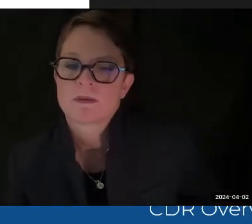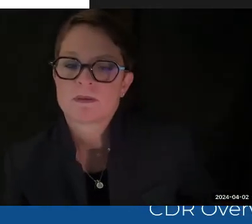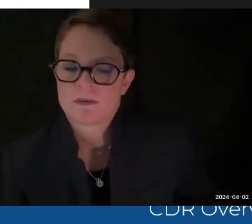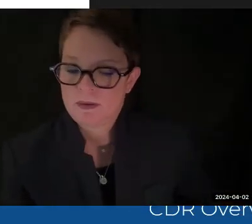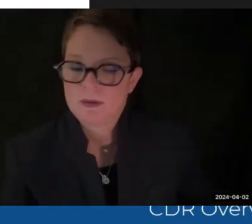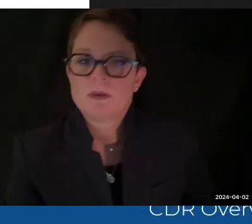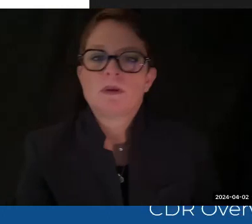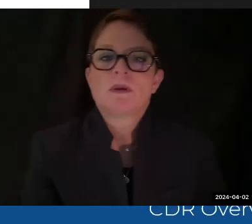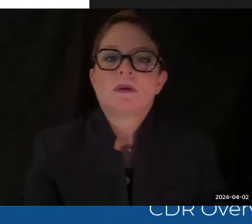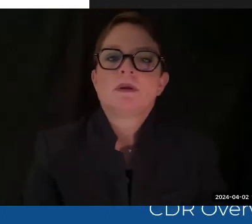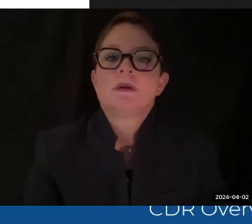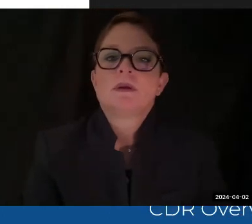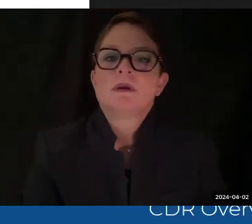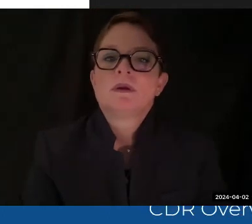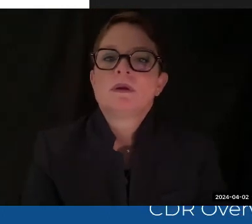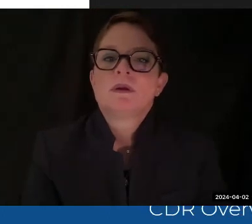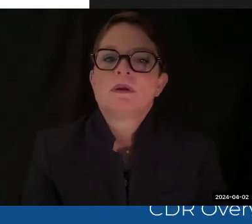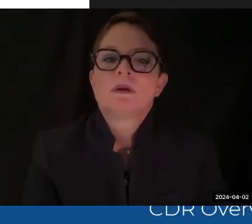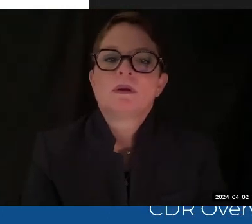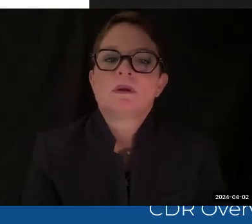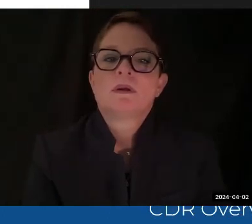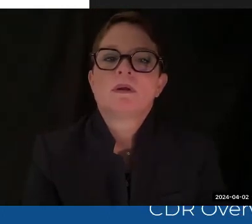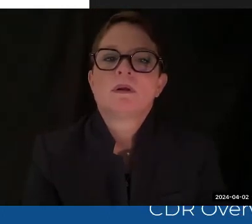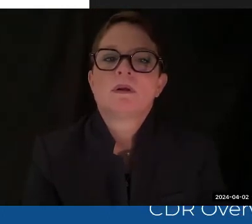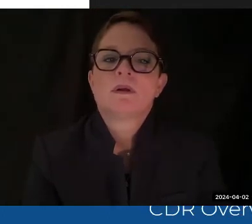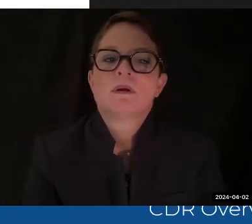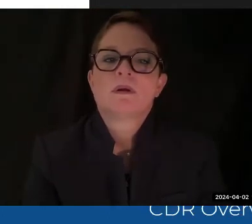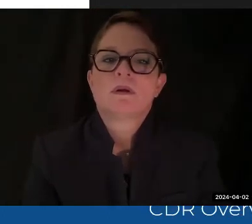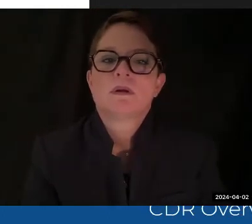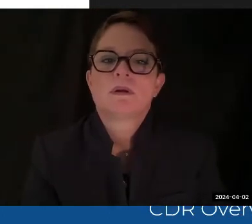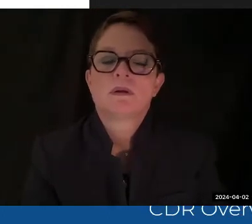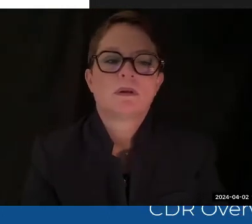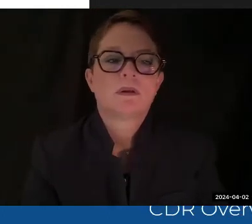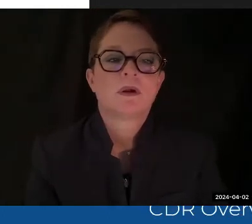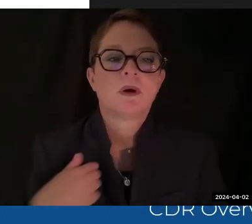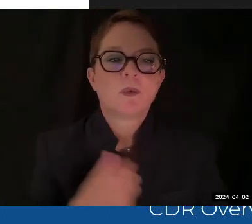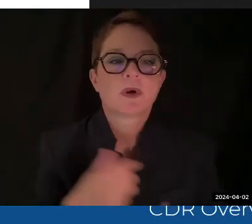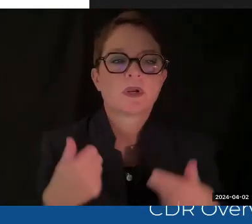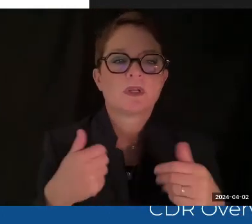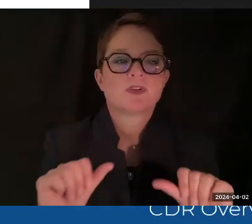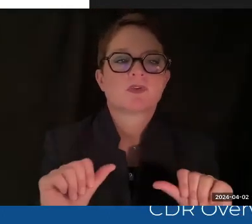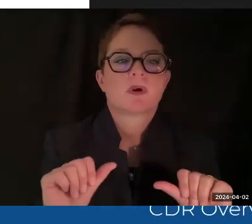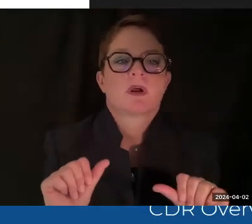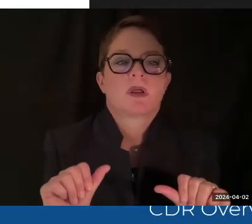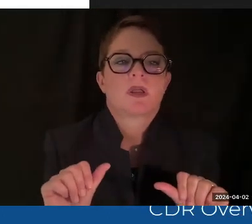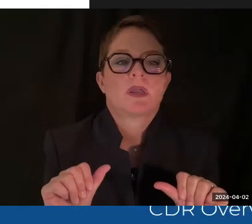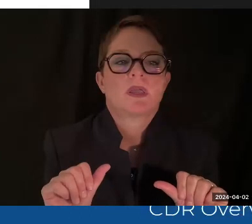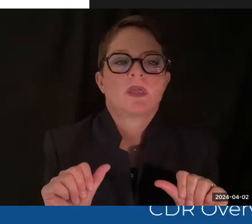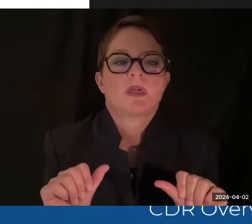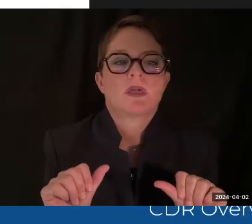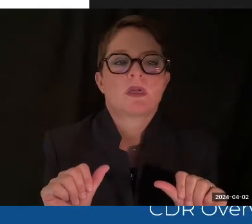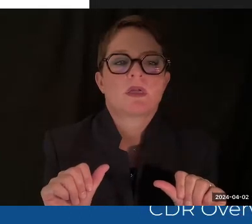Yep. Michael, we are going to try Perry Law one more time. They should be available. Perry, you should be able to